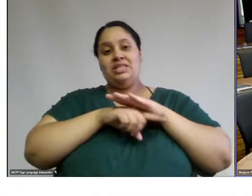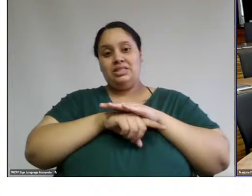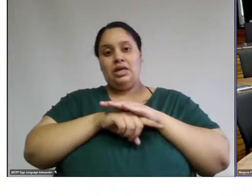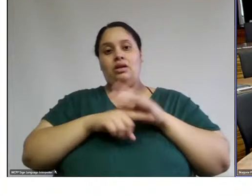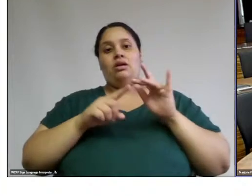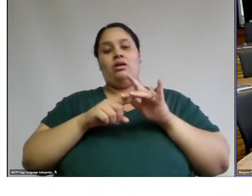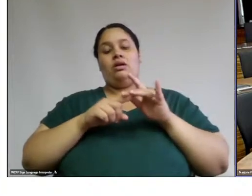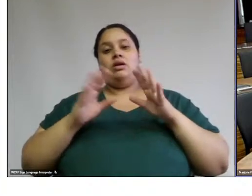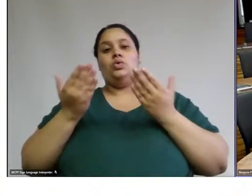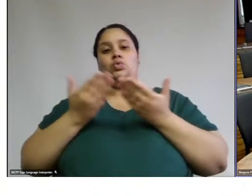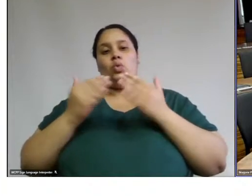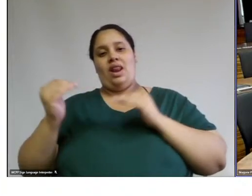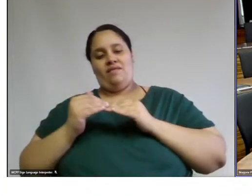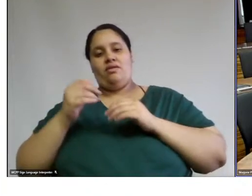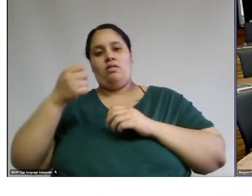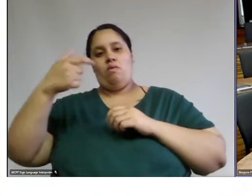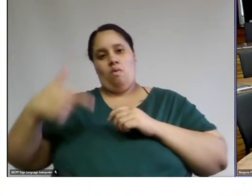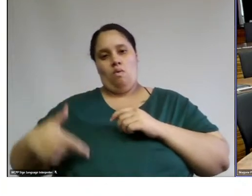well. So we supplied